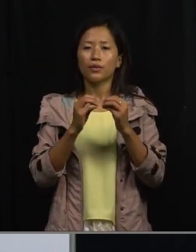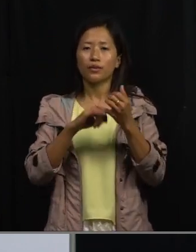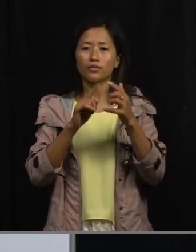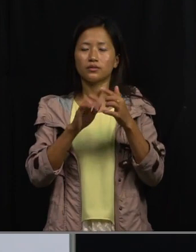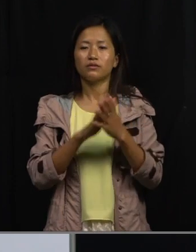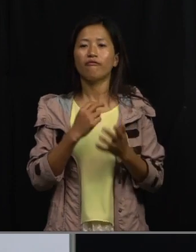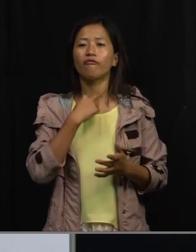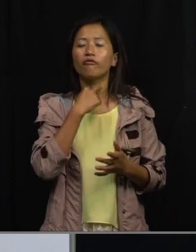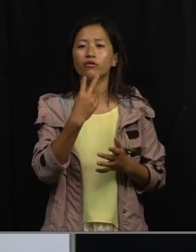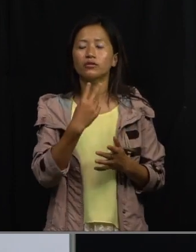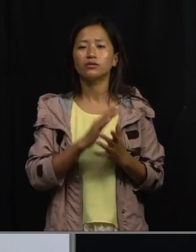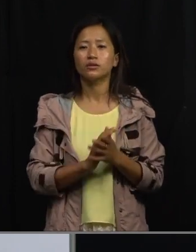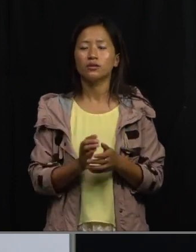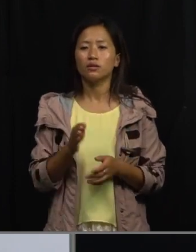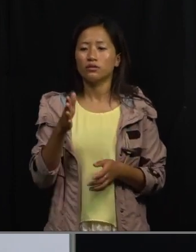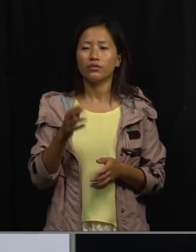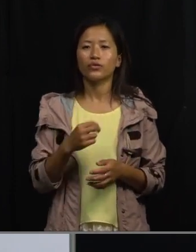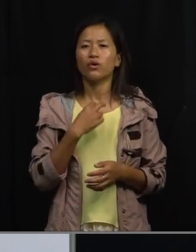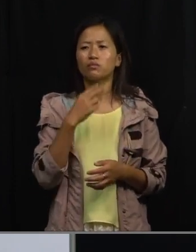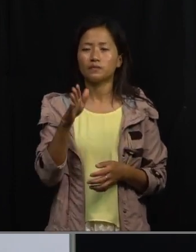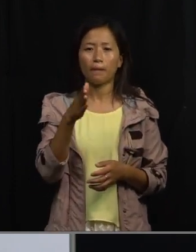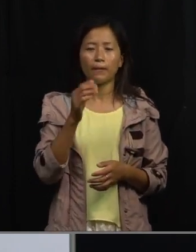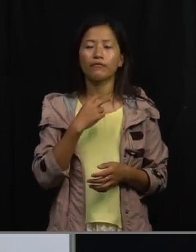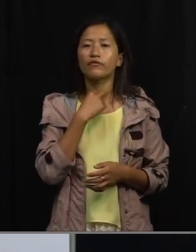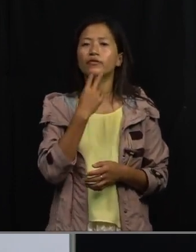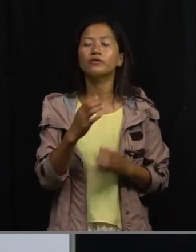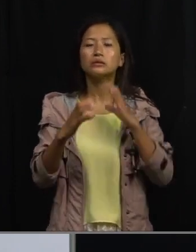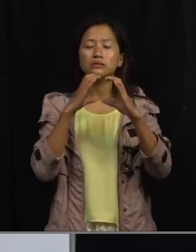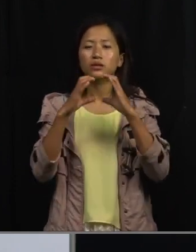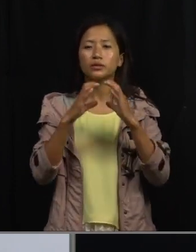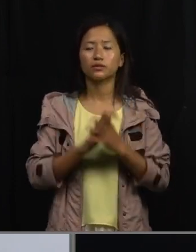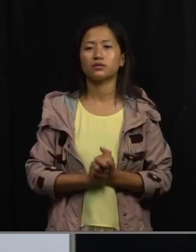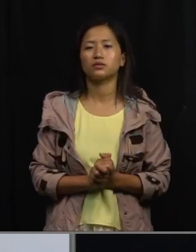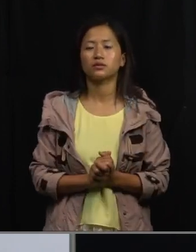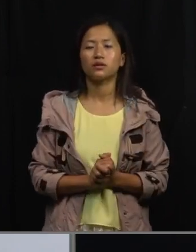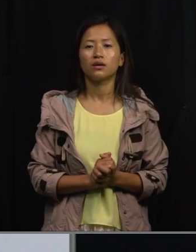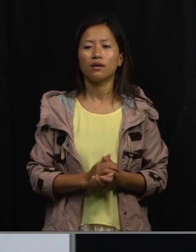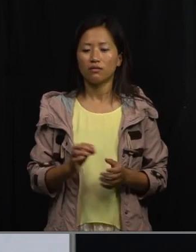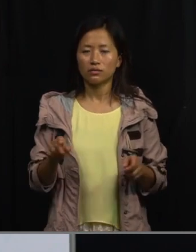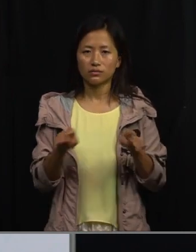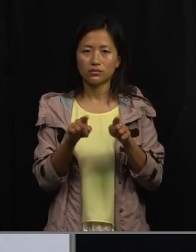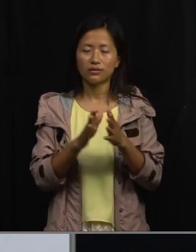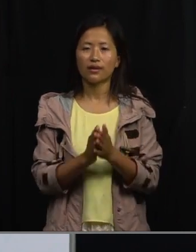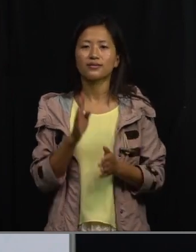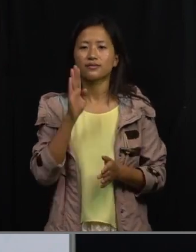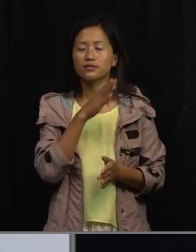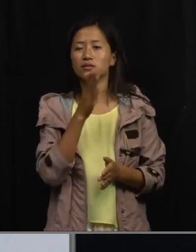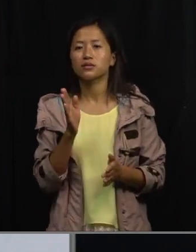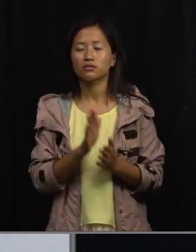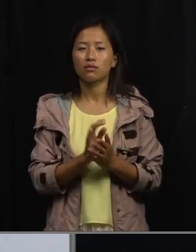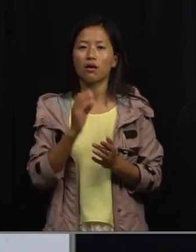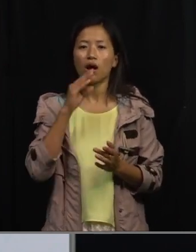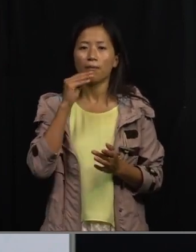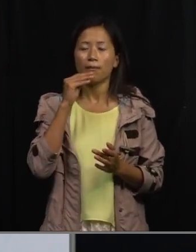on vocal but non-verbal communication. Non-verbal communication like singing or